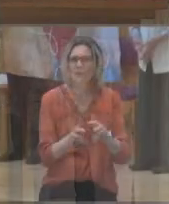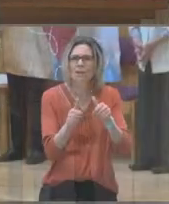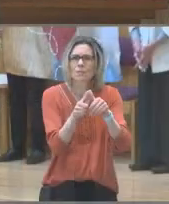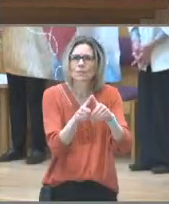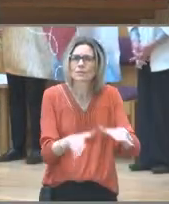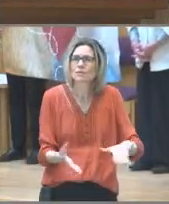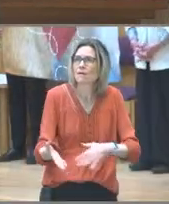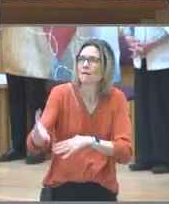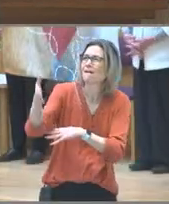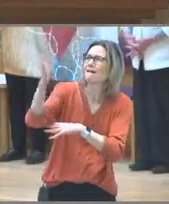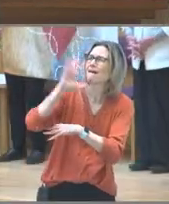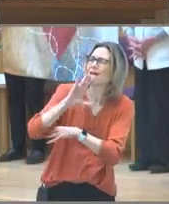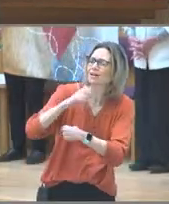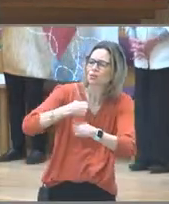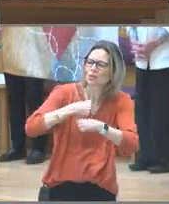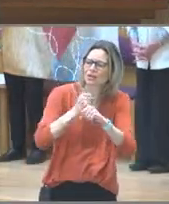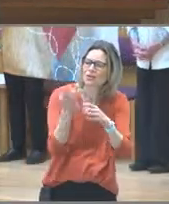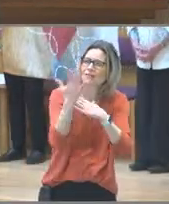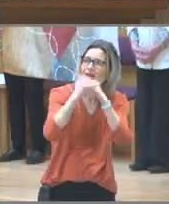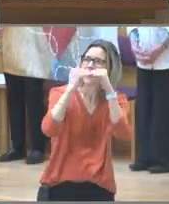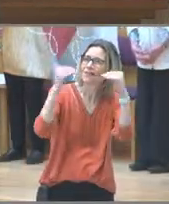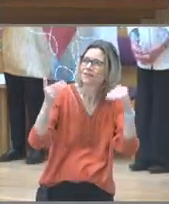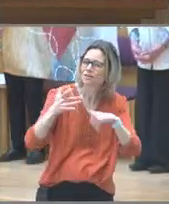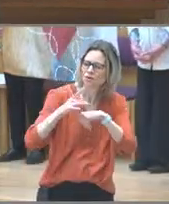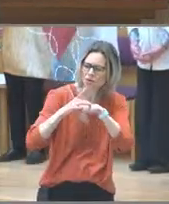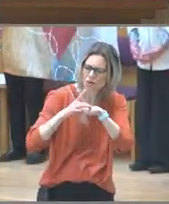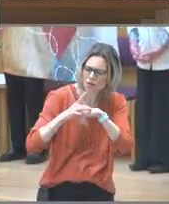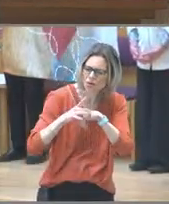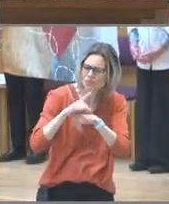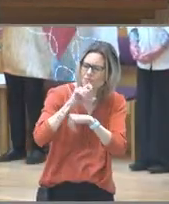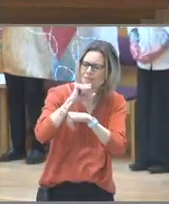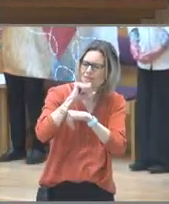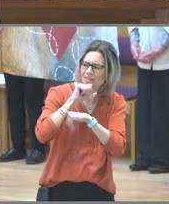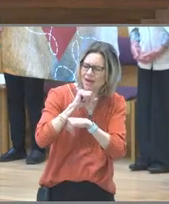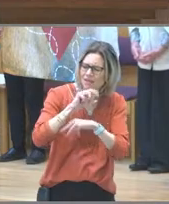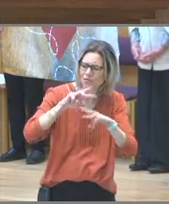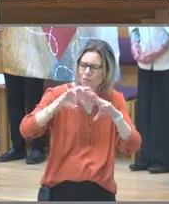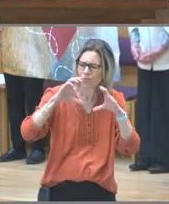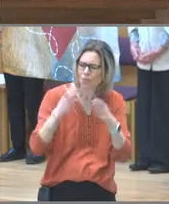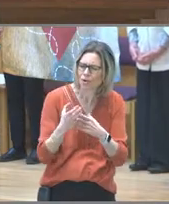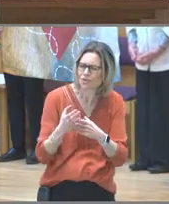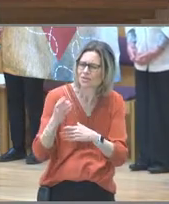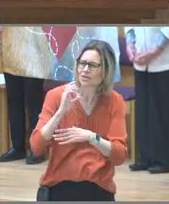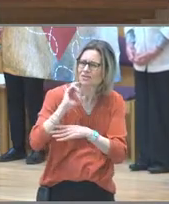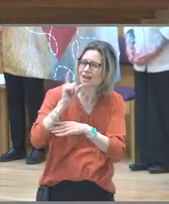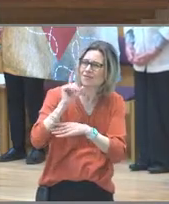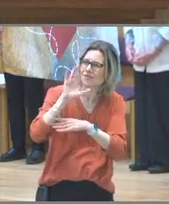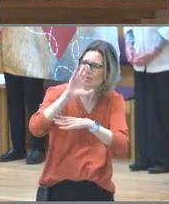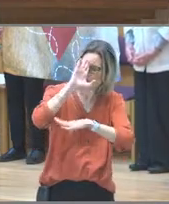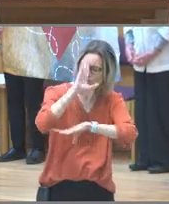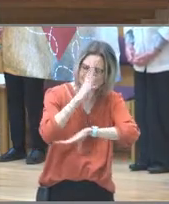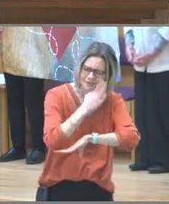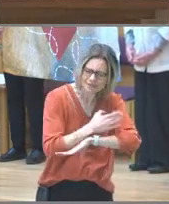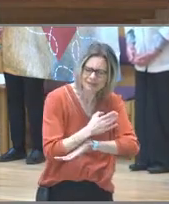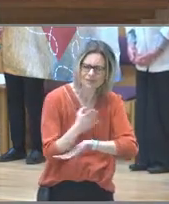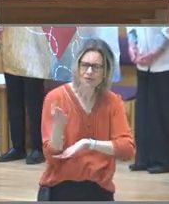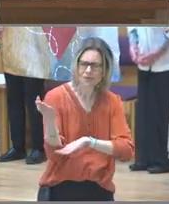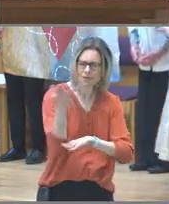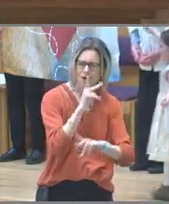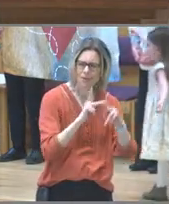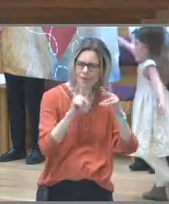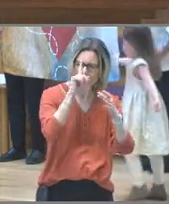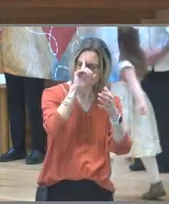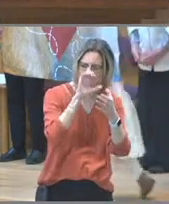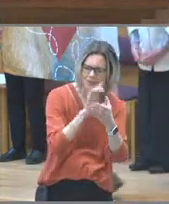You, O God, creator of heaven and earth, you so loved the world that you gave your only Son, so that everyone who believes in